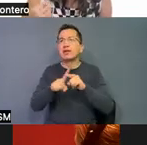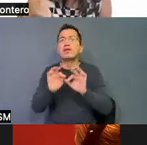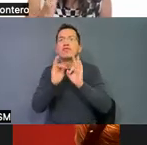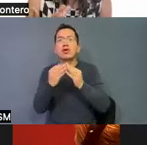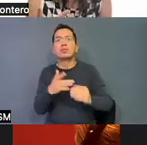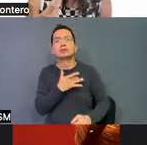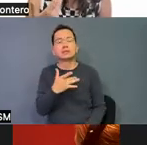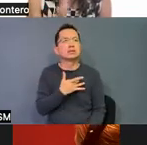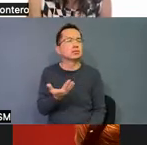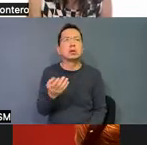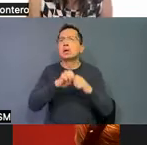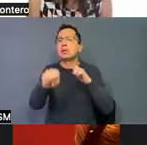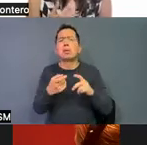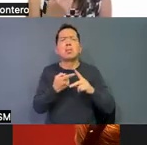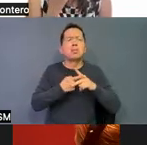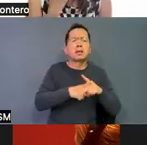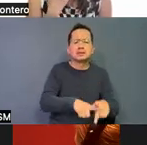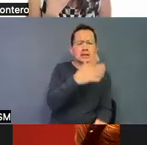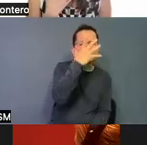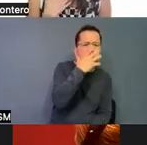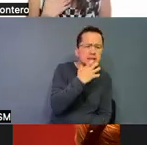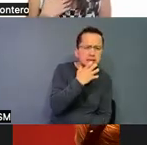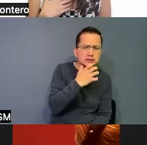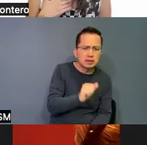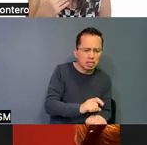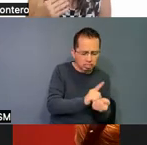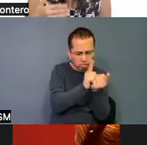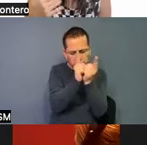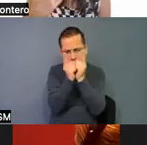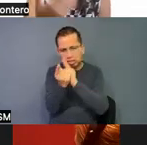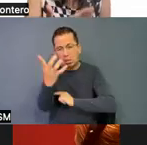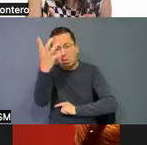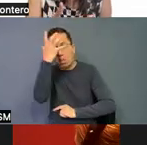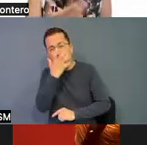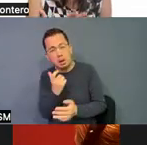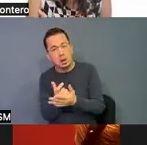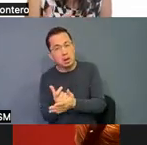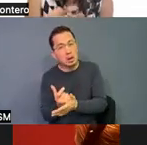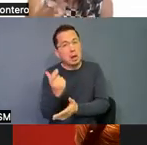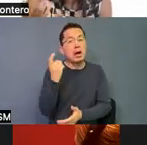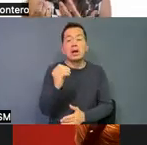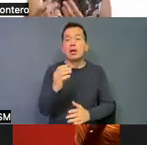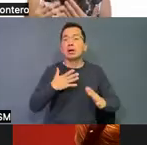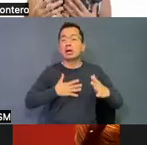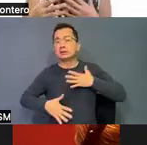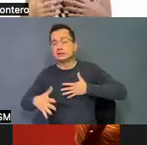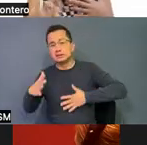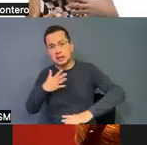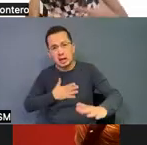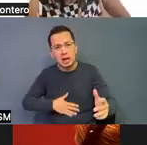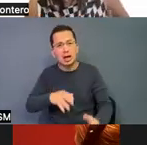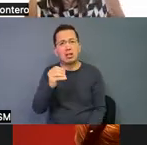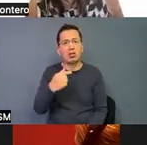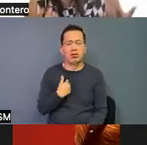might be easily frustrated. There could also be a sense of blaming others for things, but it's just because